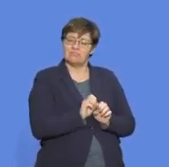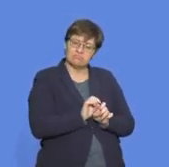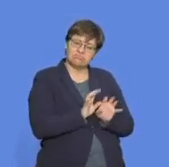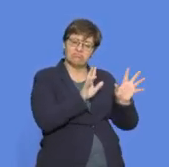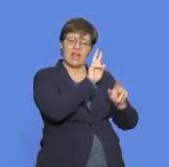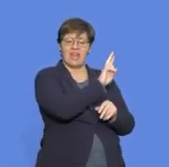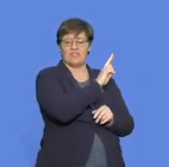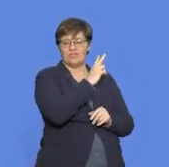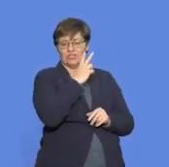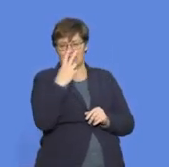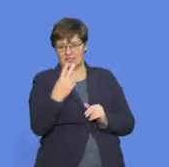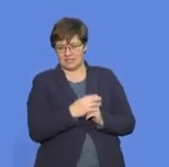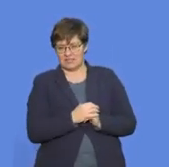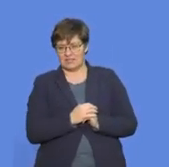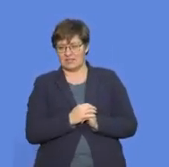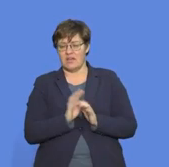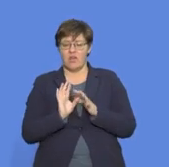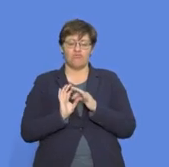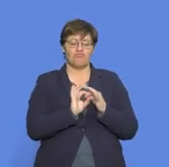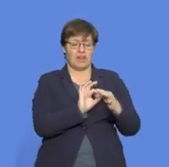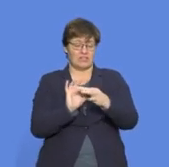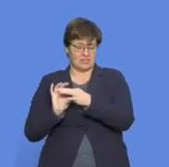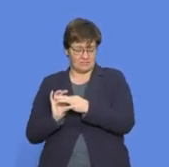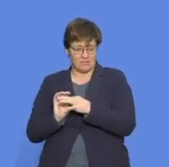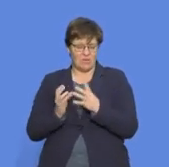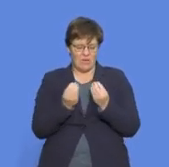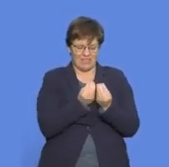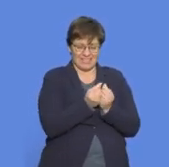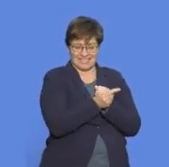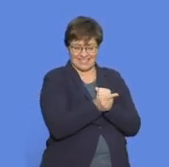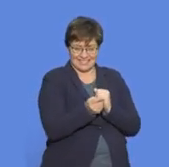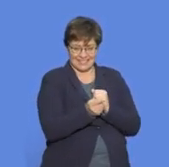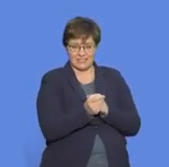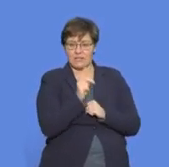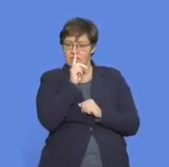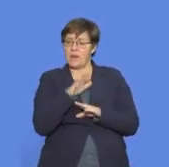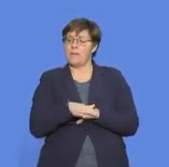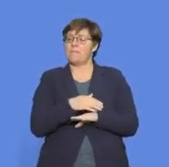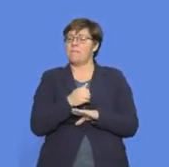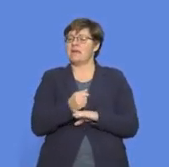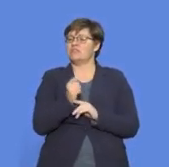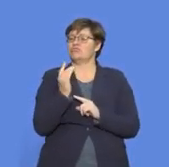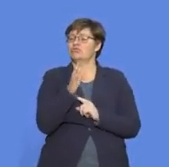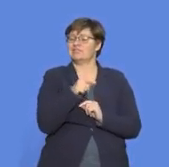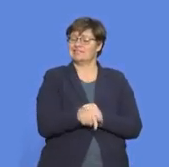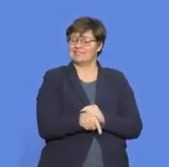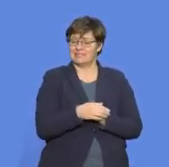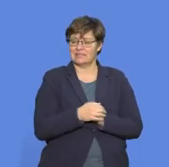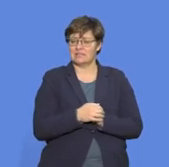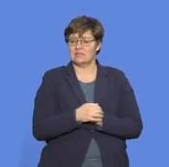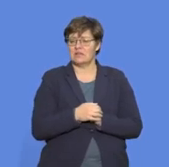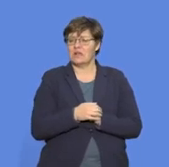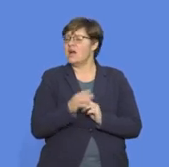of evolutionary relationships between organisms. And if we have a look at the base of the tree here, we see a very